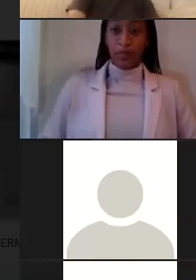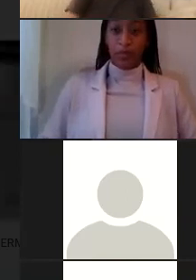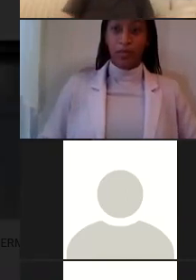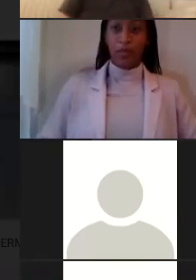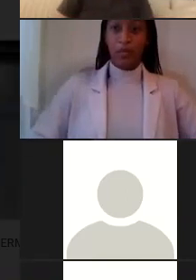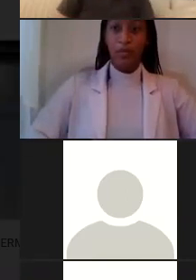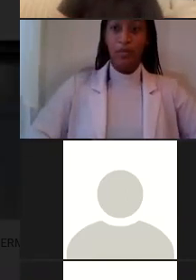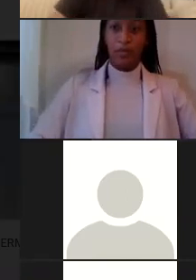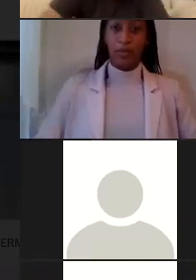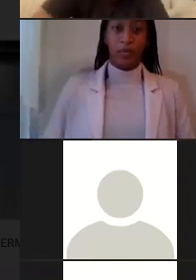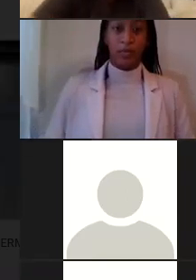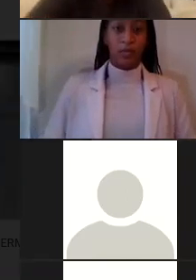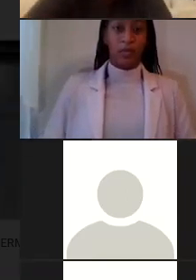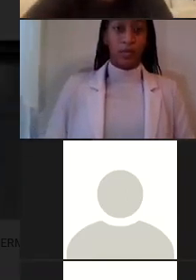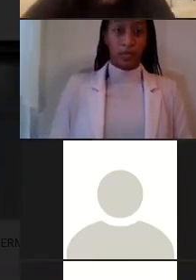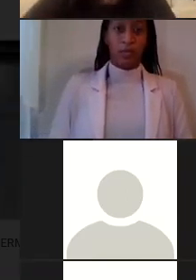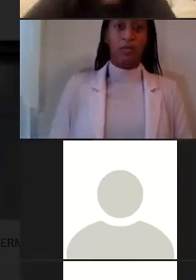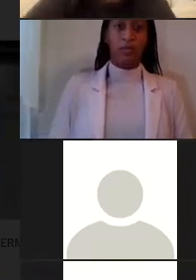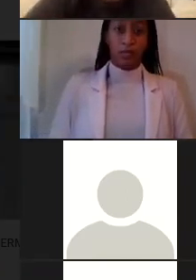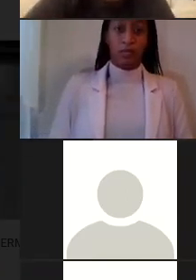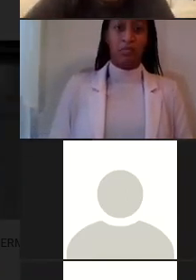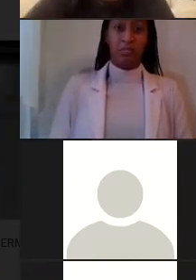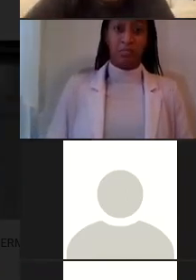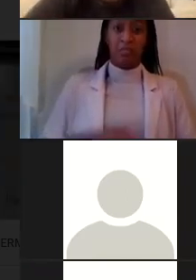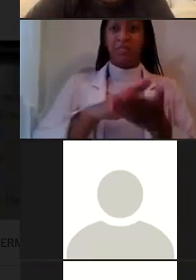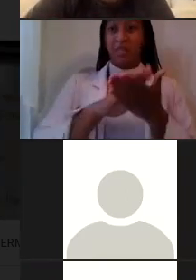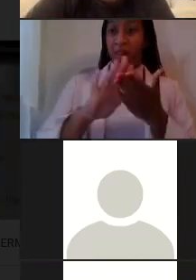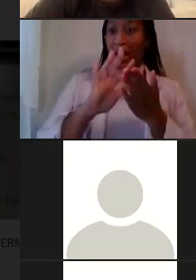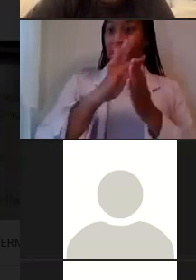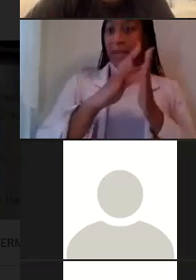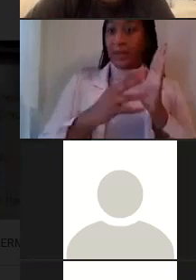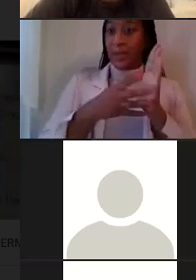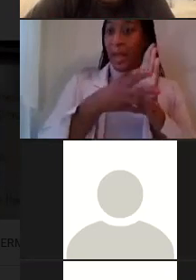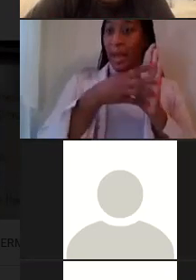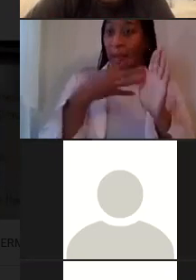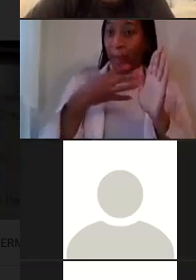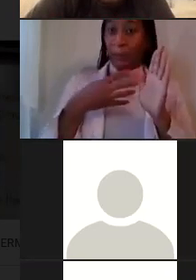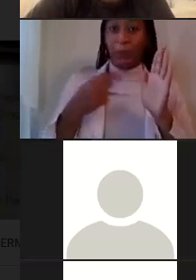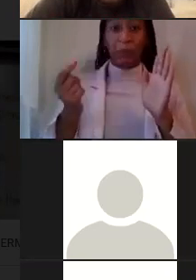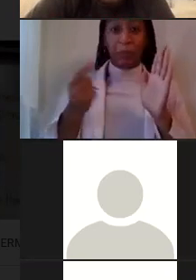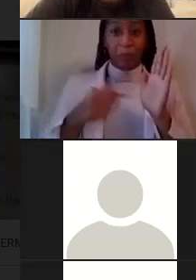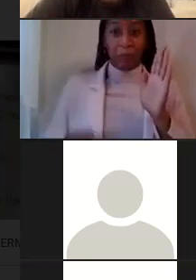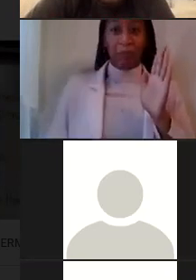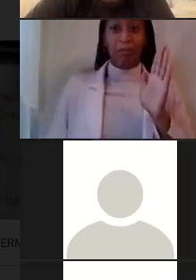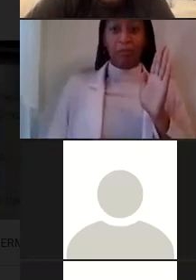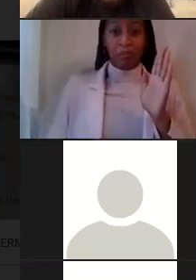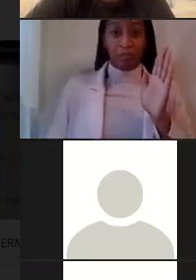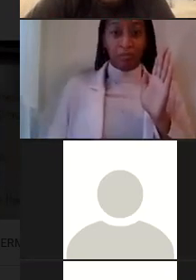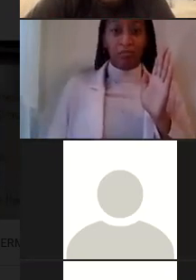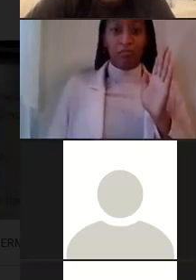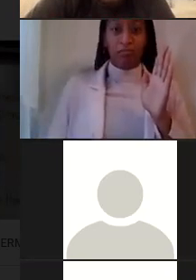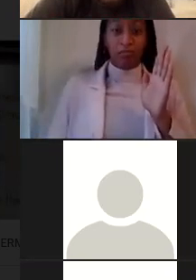So this is a great, see, they got a nice little table in this one. Not that I wouldn't, I expect you, I